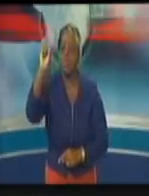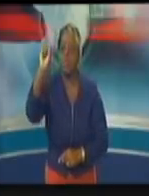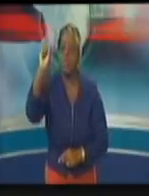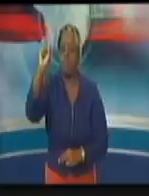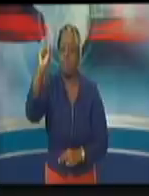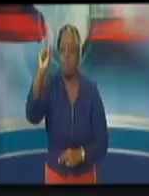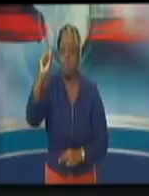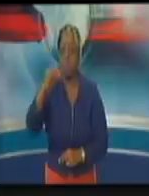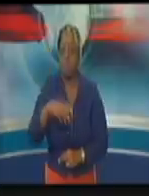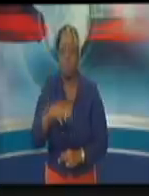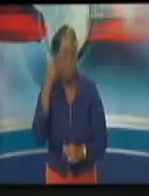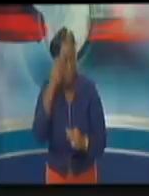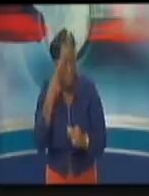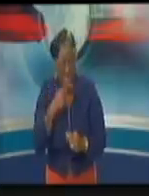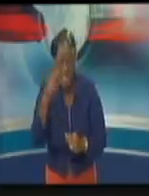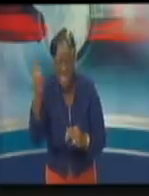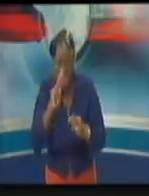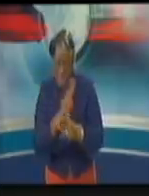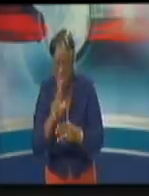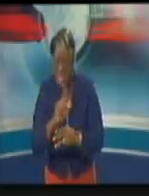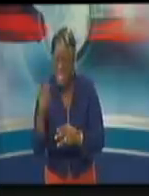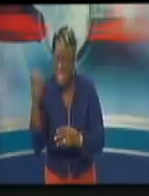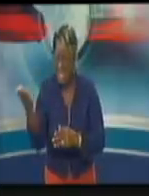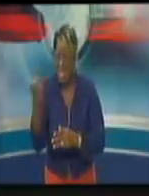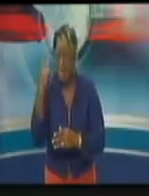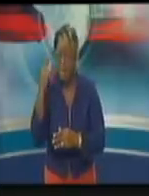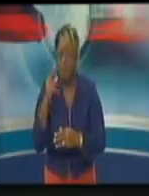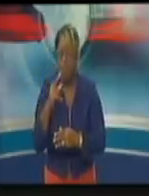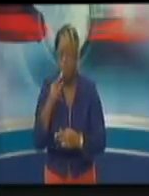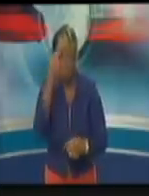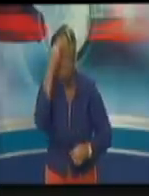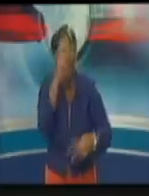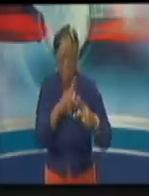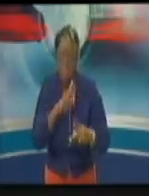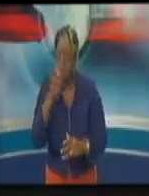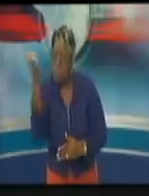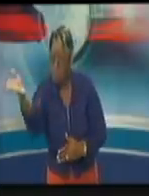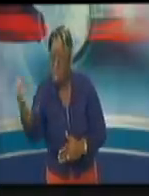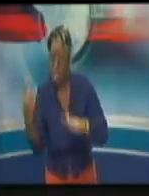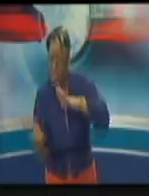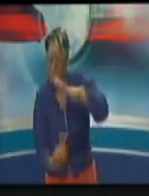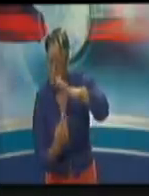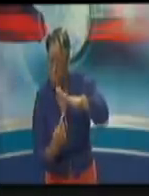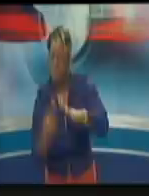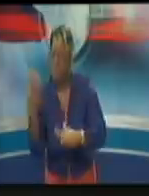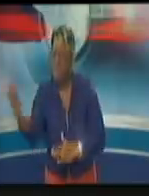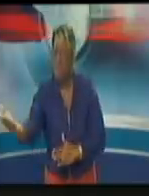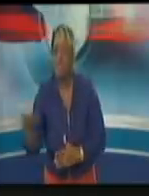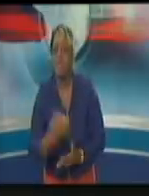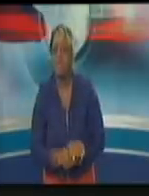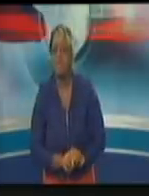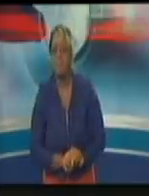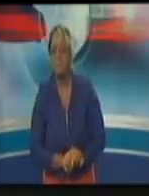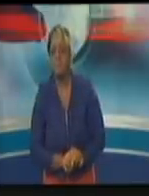So I just don't know if the capacity of the Ministry of Health may be at that particular